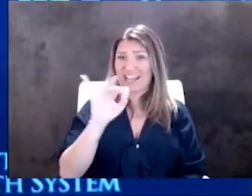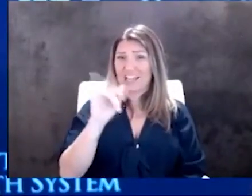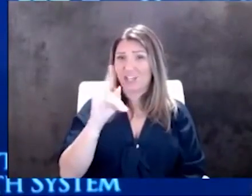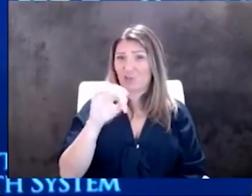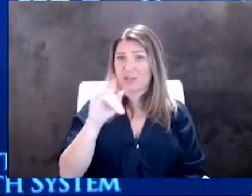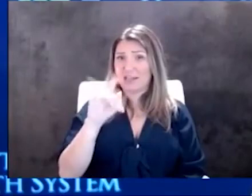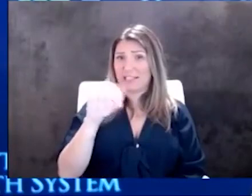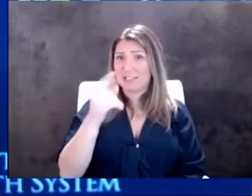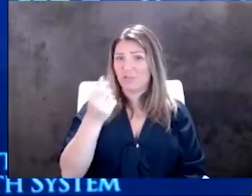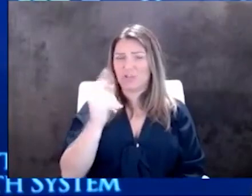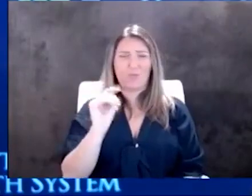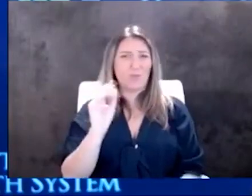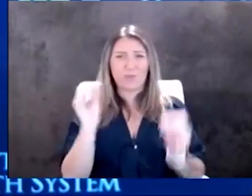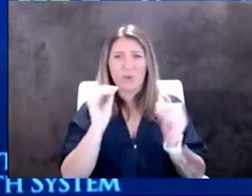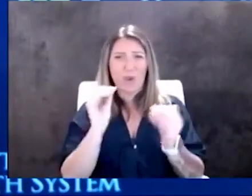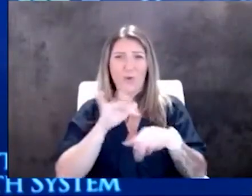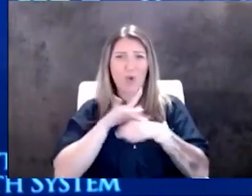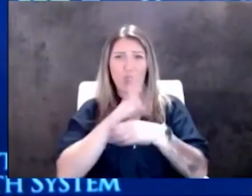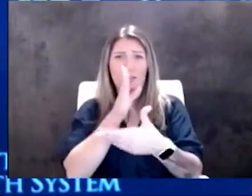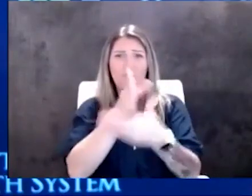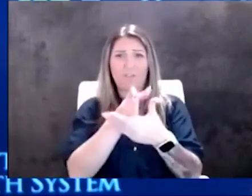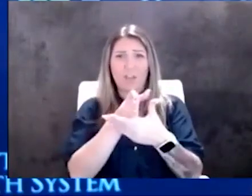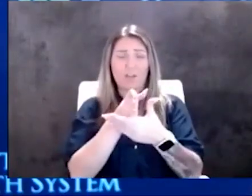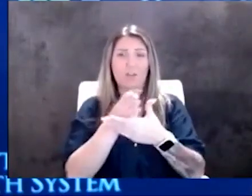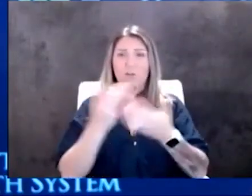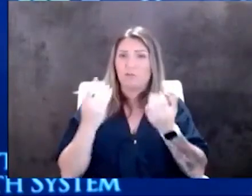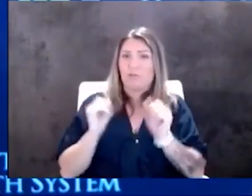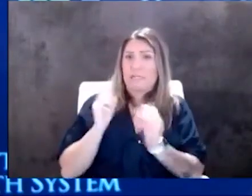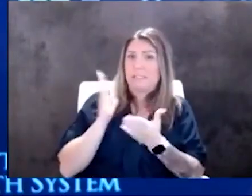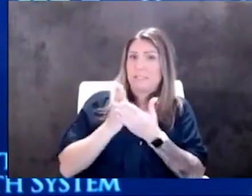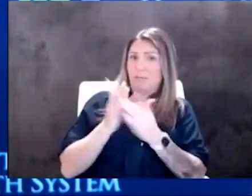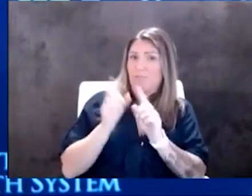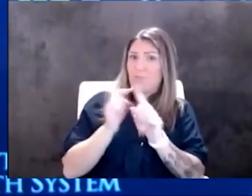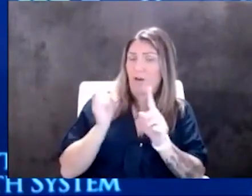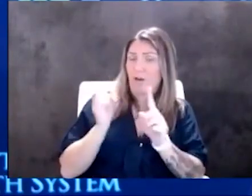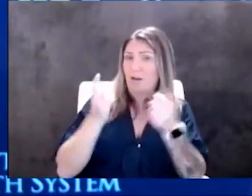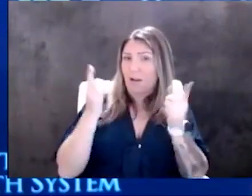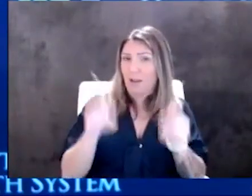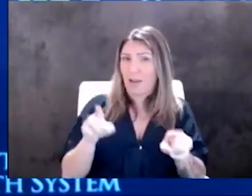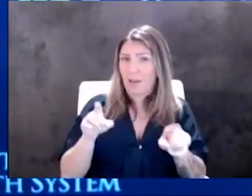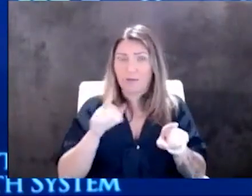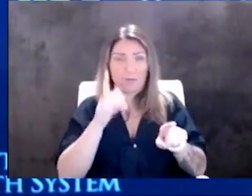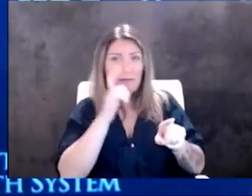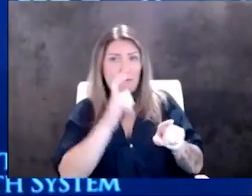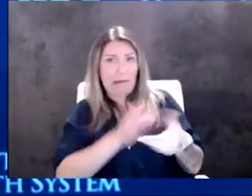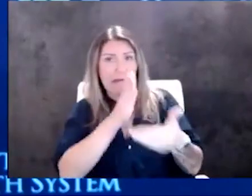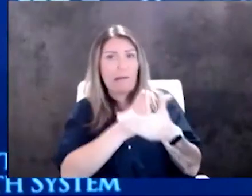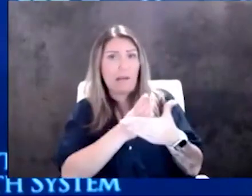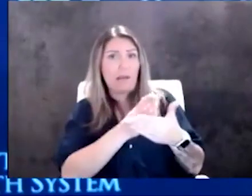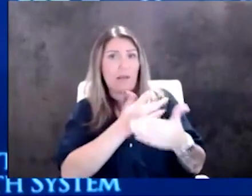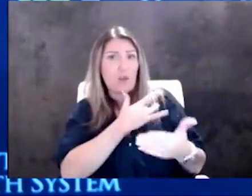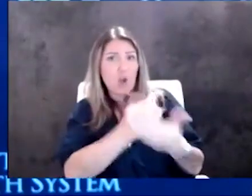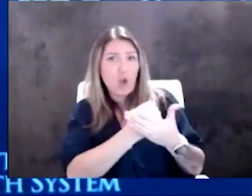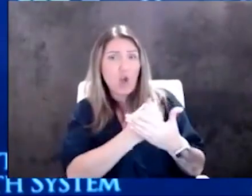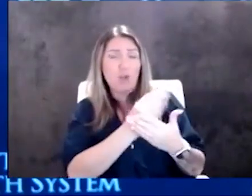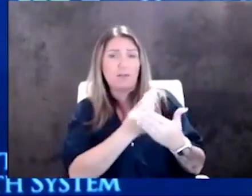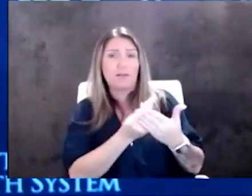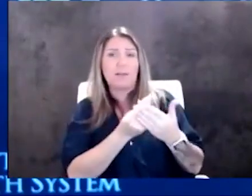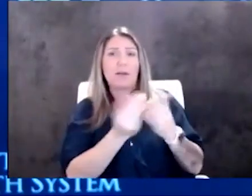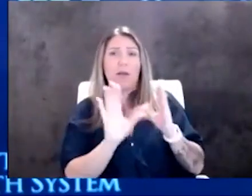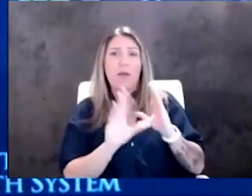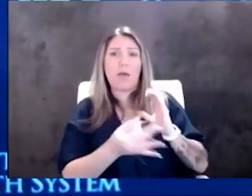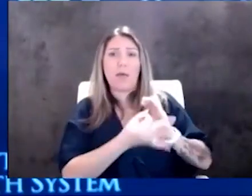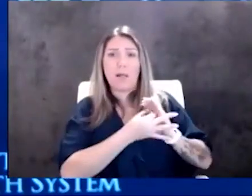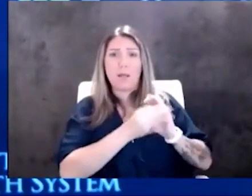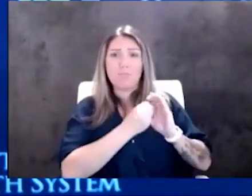intervention. There was no, let's try and stop this from happening. There's no, we're going to interrupt the heart attack. We're going to take you to the cath lab. We're going to put a stent in you. We're going to save your life. We